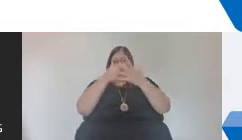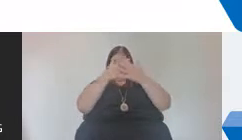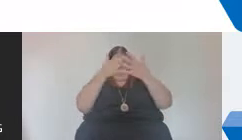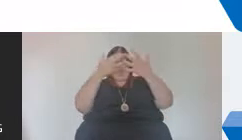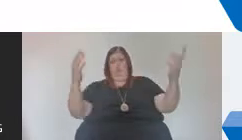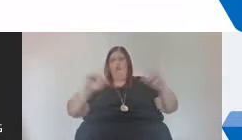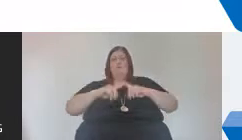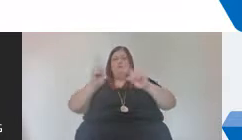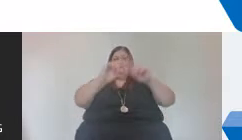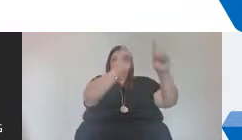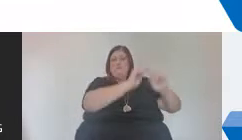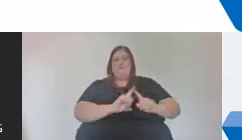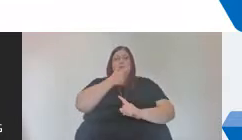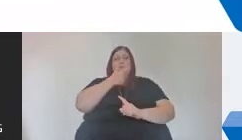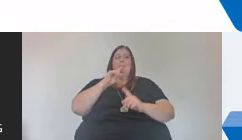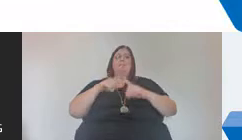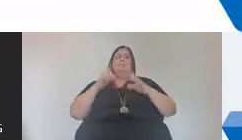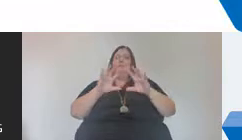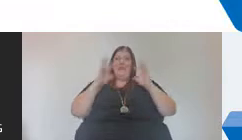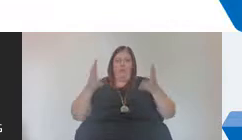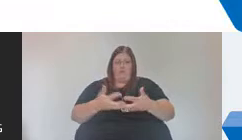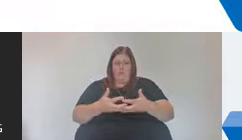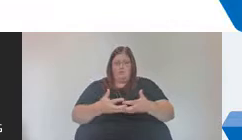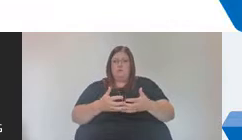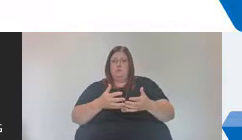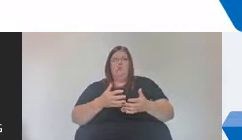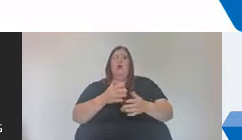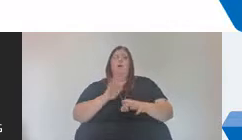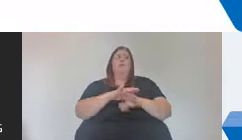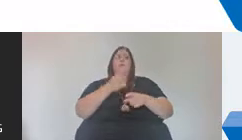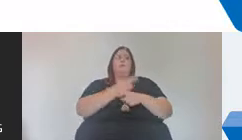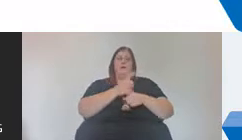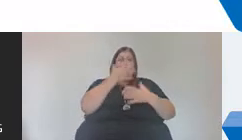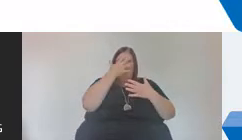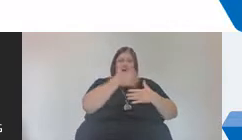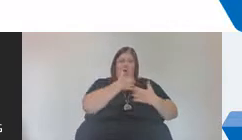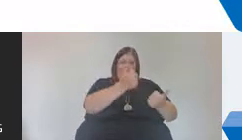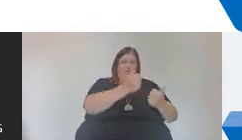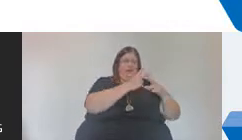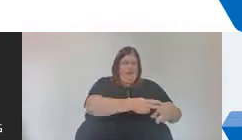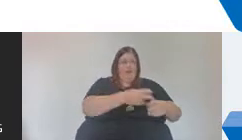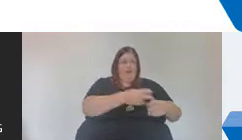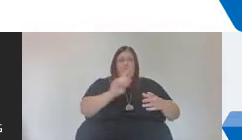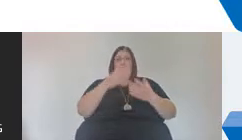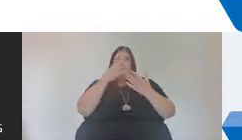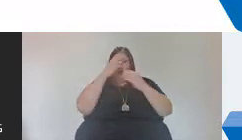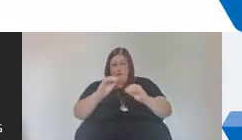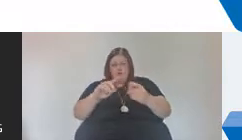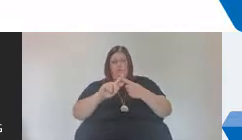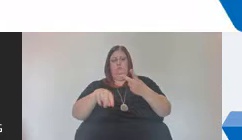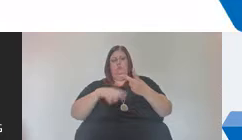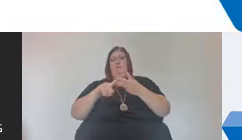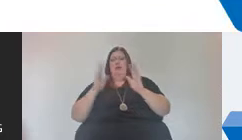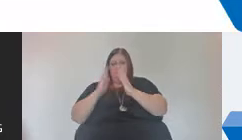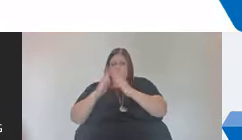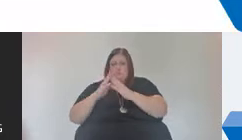people's network. So it's not just health and care, it's education, it's housing, it's their business, it's